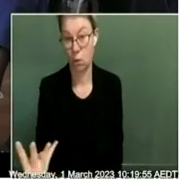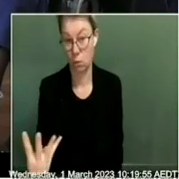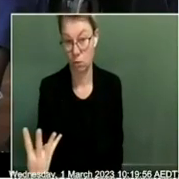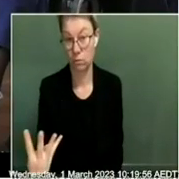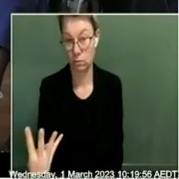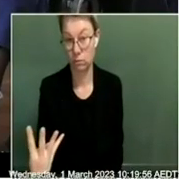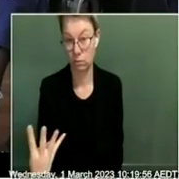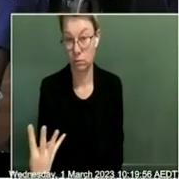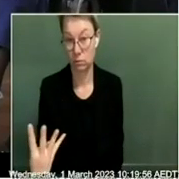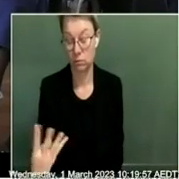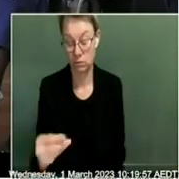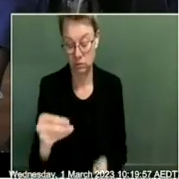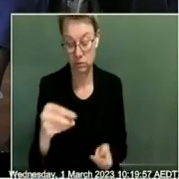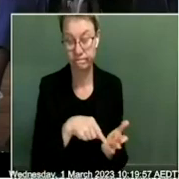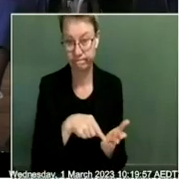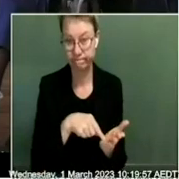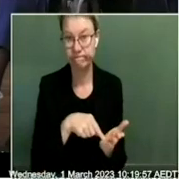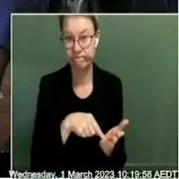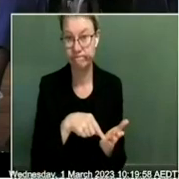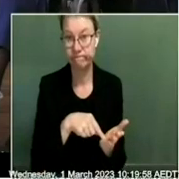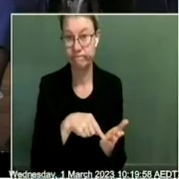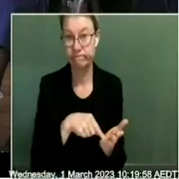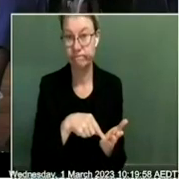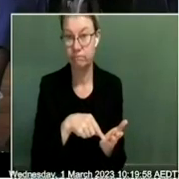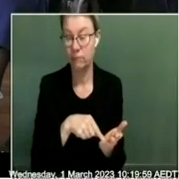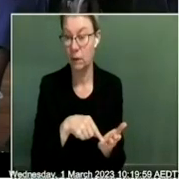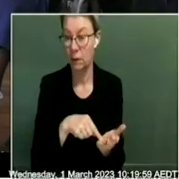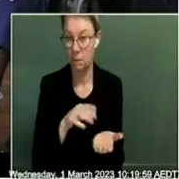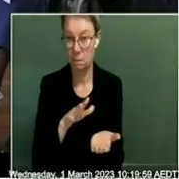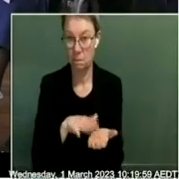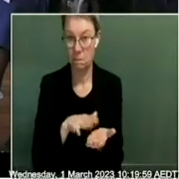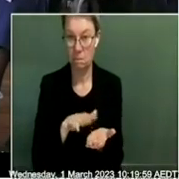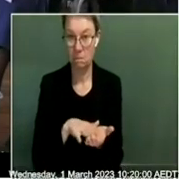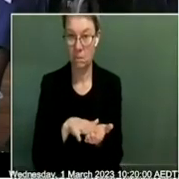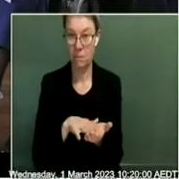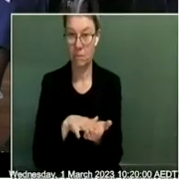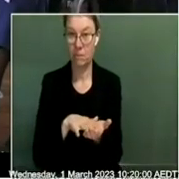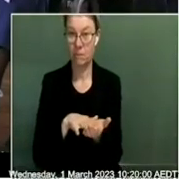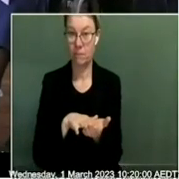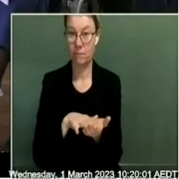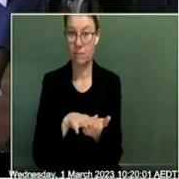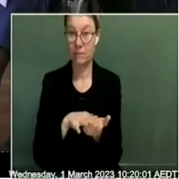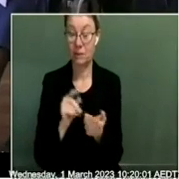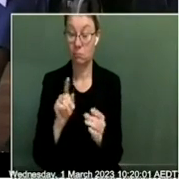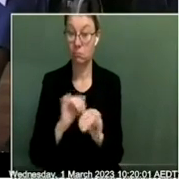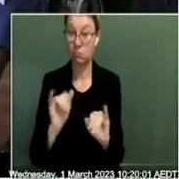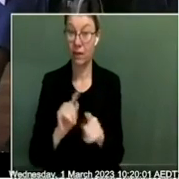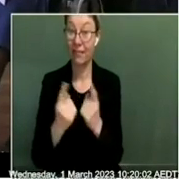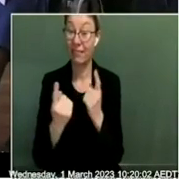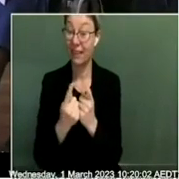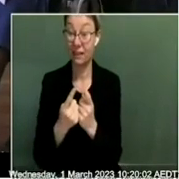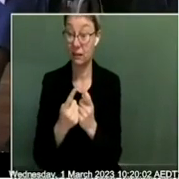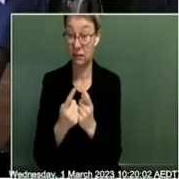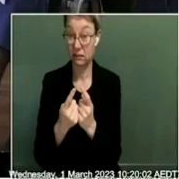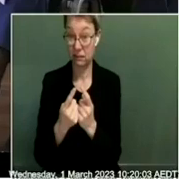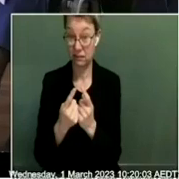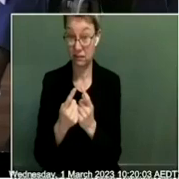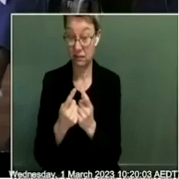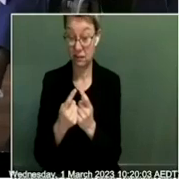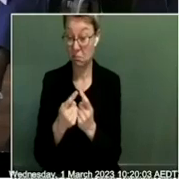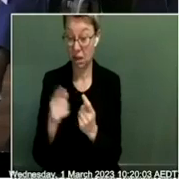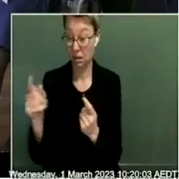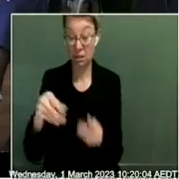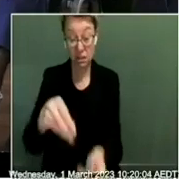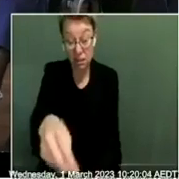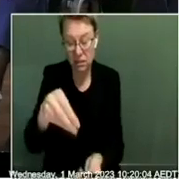through her life was records, they changed her name, they changed her date of birth, our grandparents'